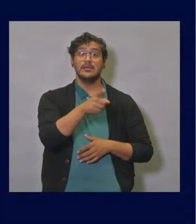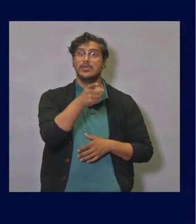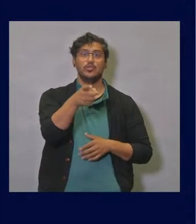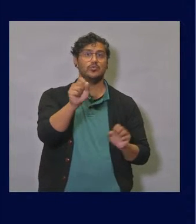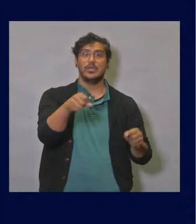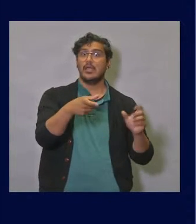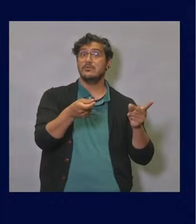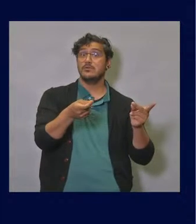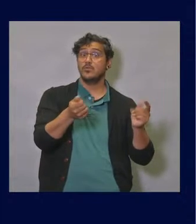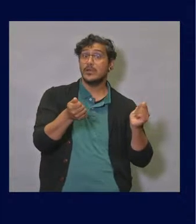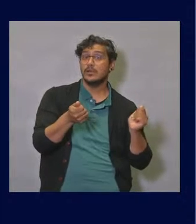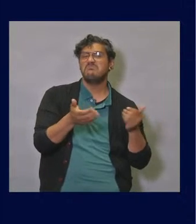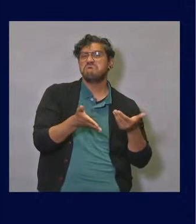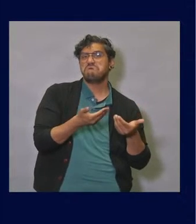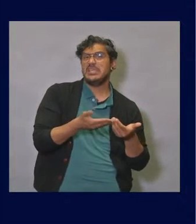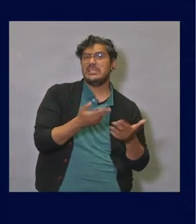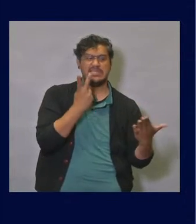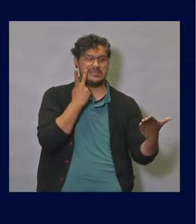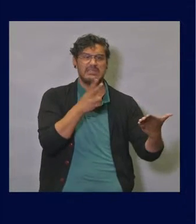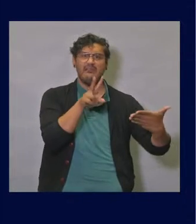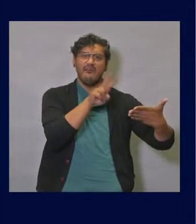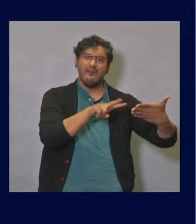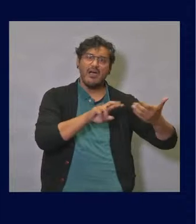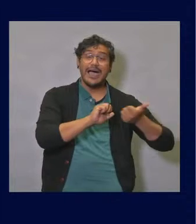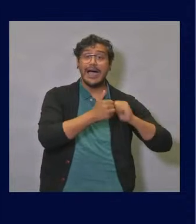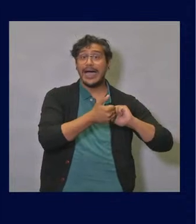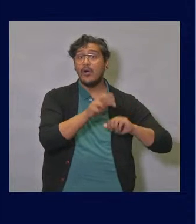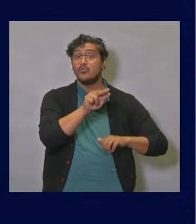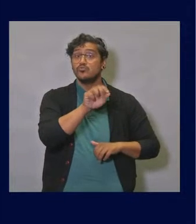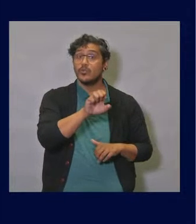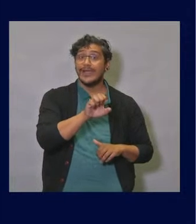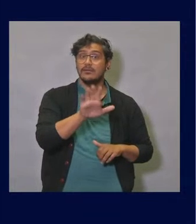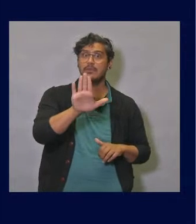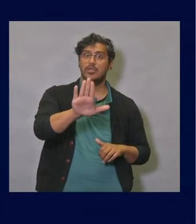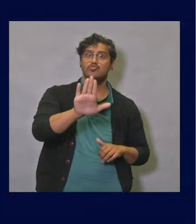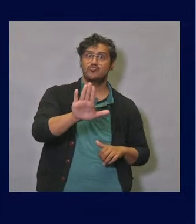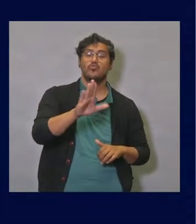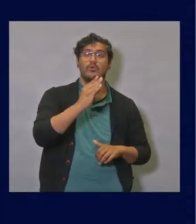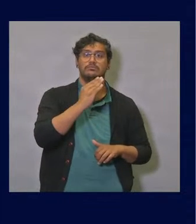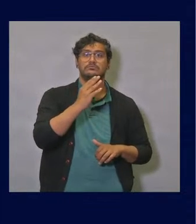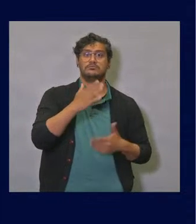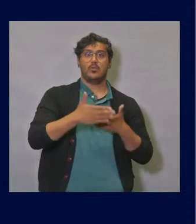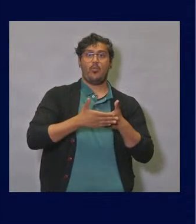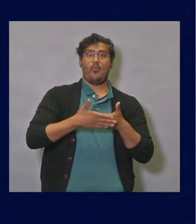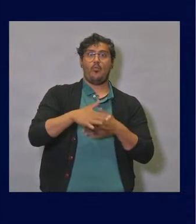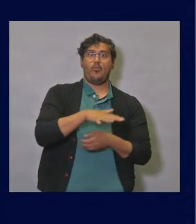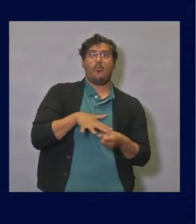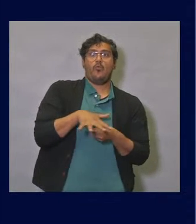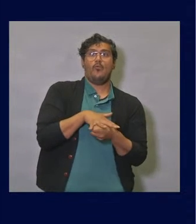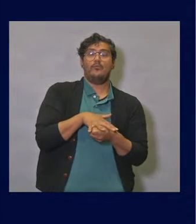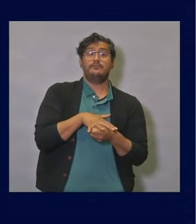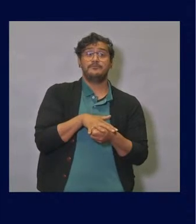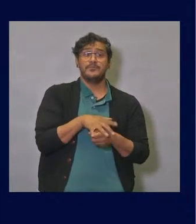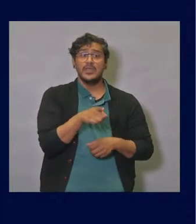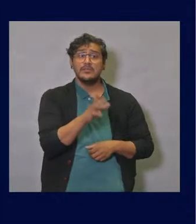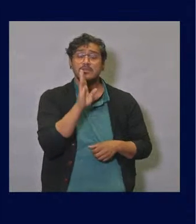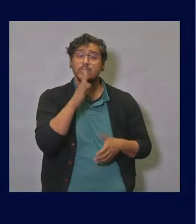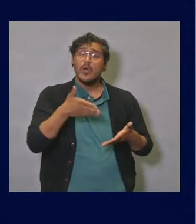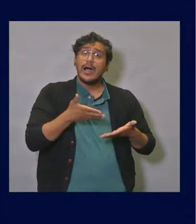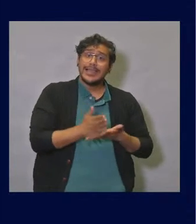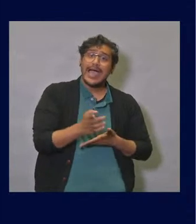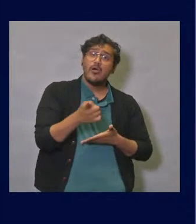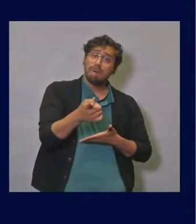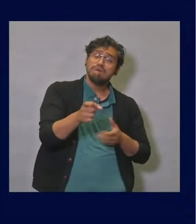quickly and easily see how vaccination rates look in their own neighborhoods. This tool allows each of us to see